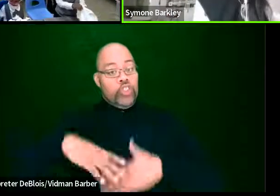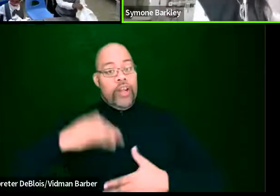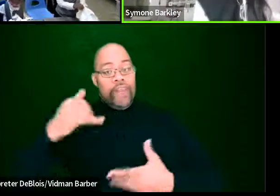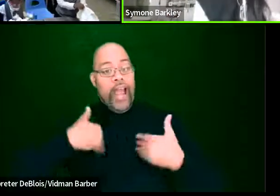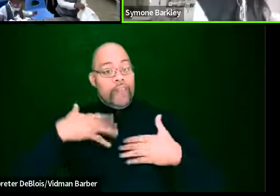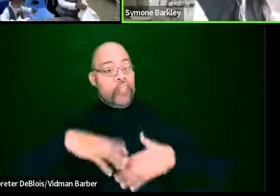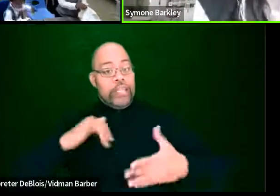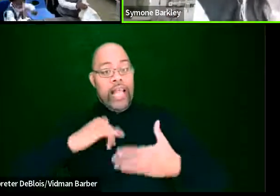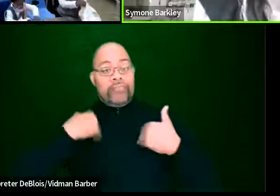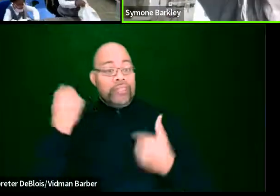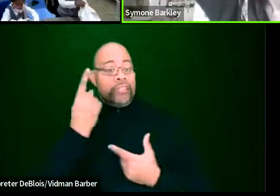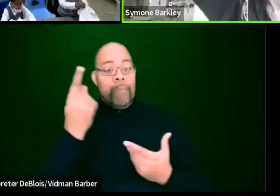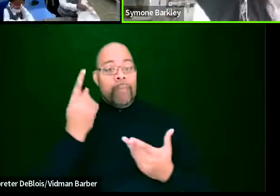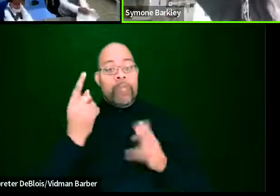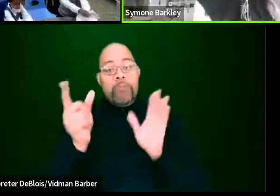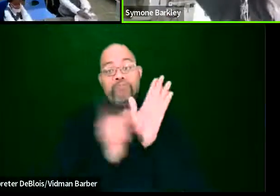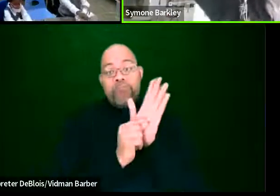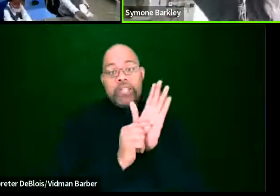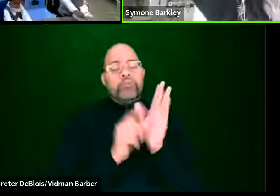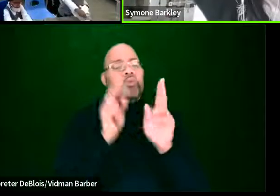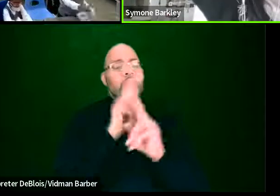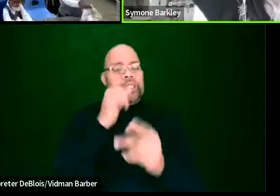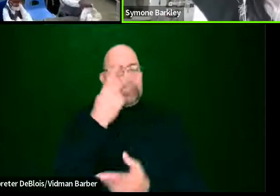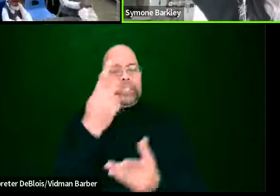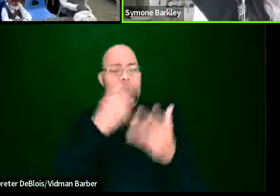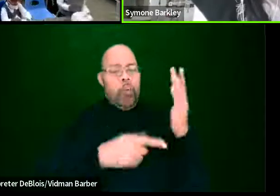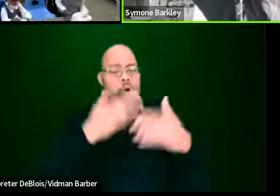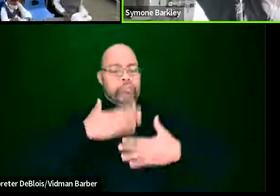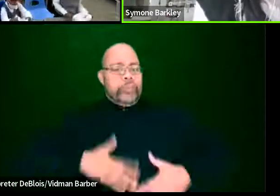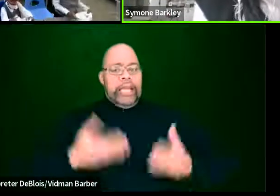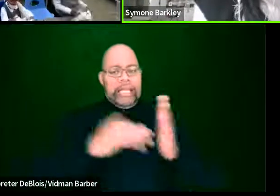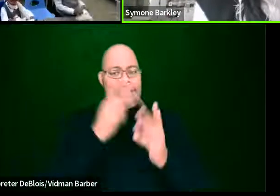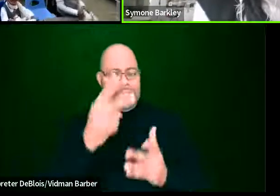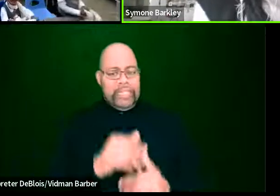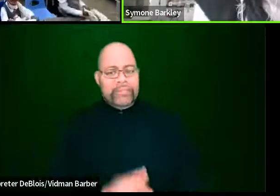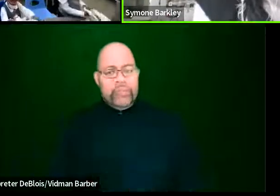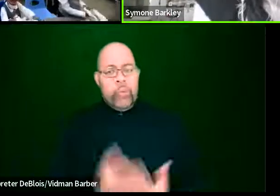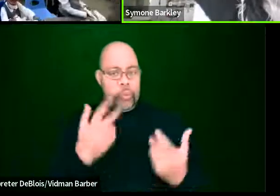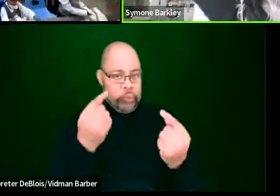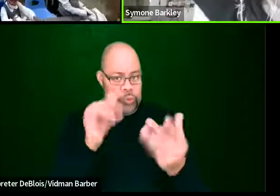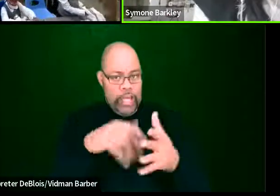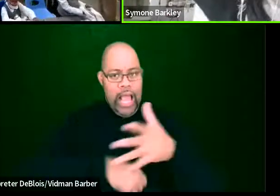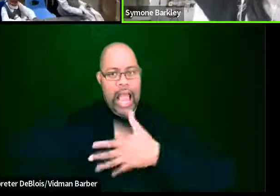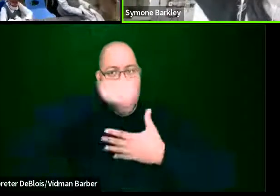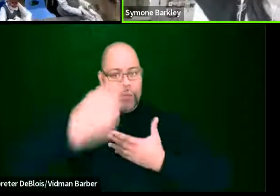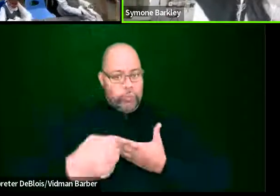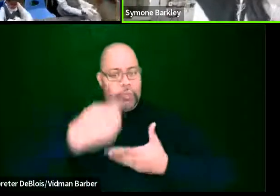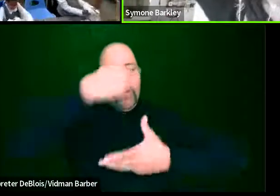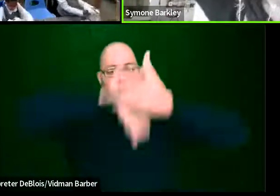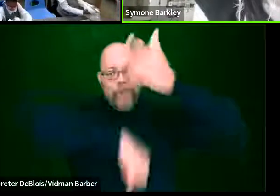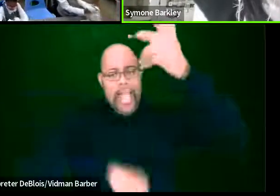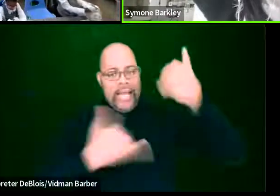shirt that had something printed on it, you can see what it's on it again. So that's all you want to do.